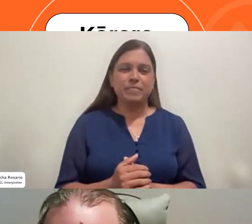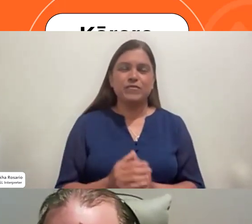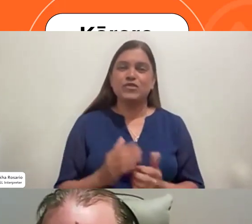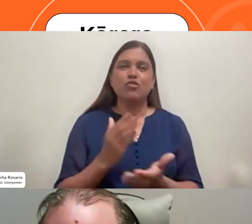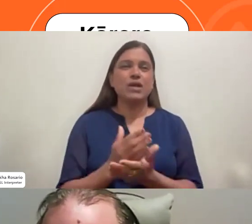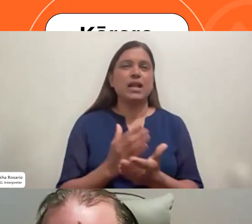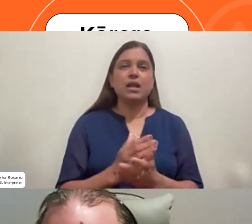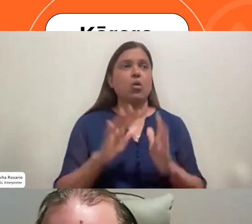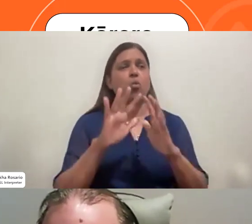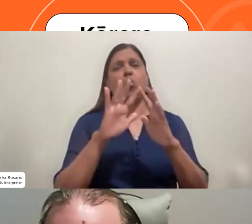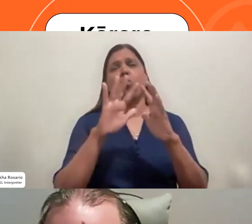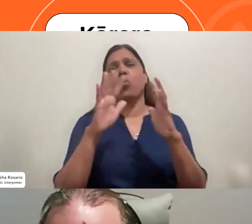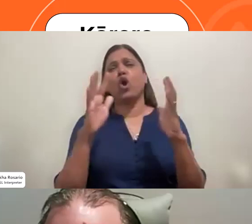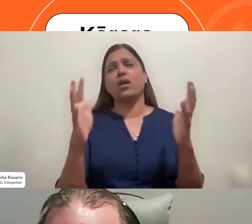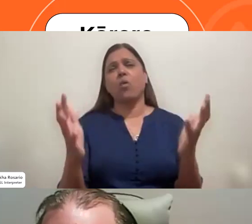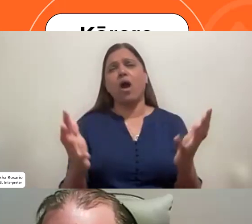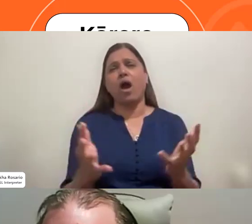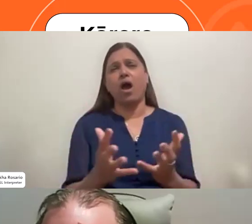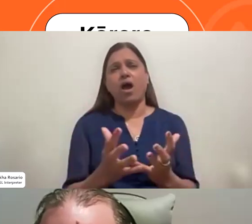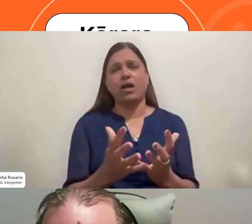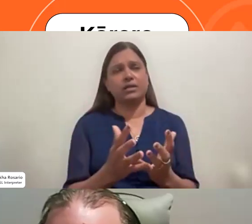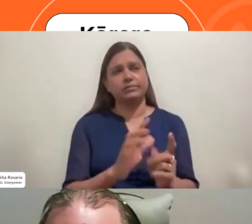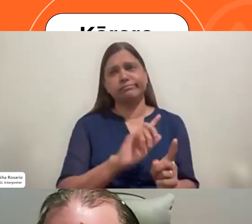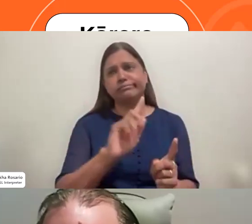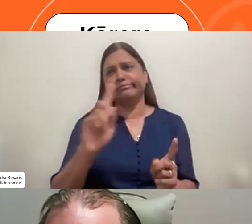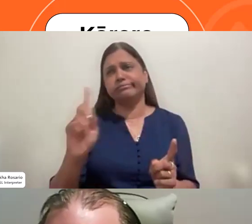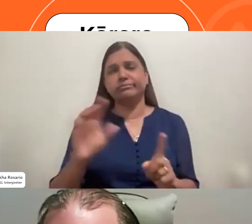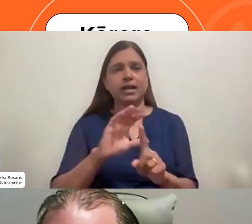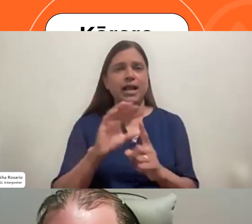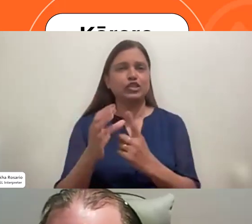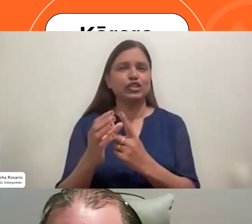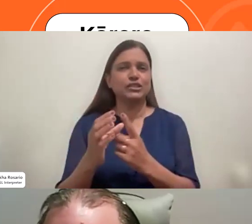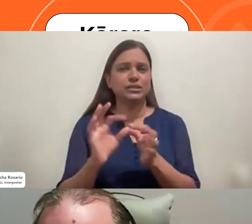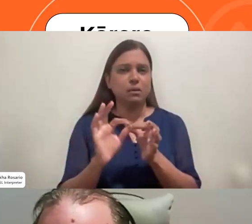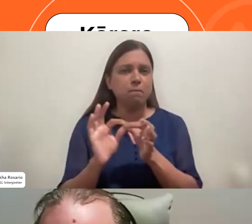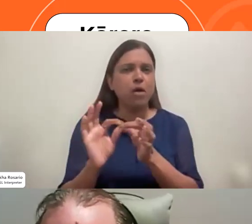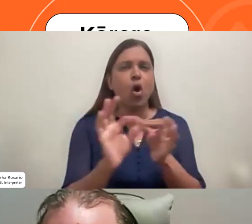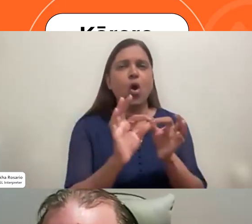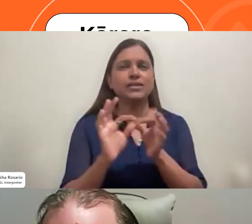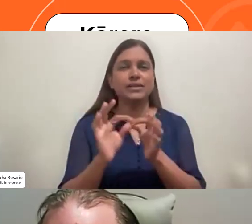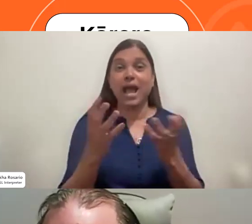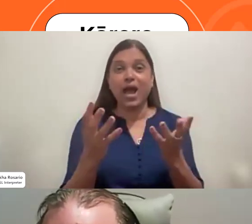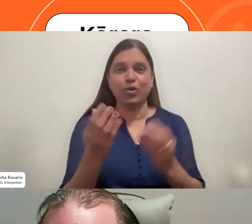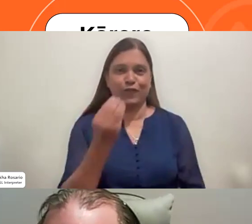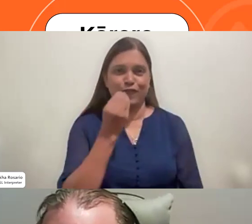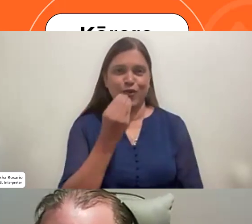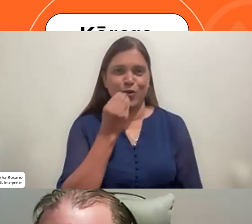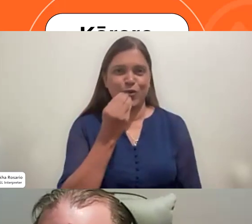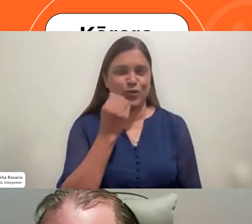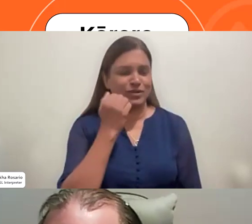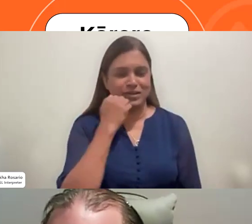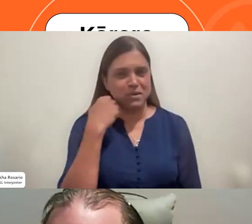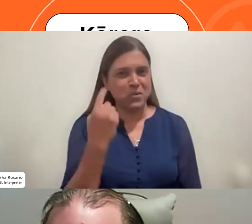around the world sort of bond and socialize around food. So the first